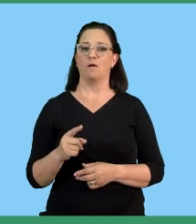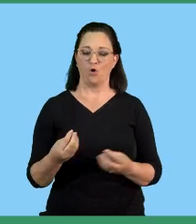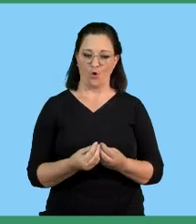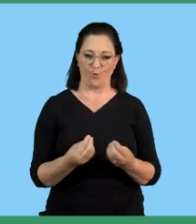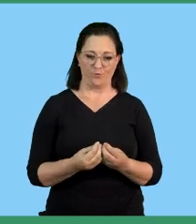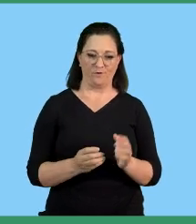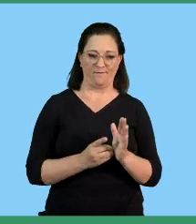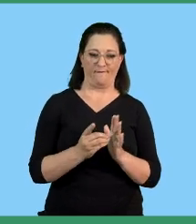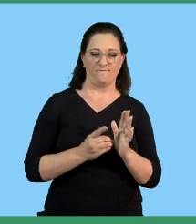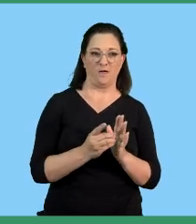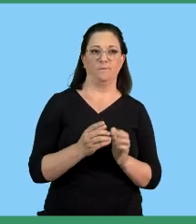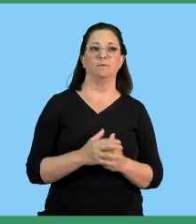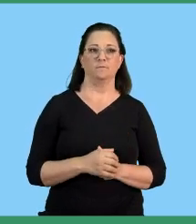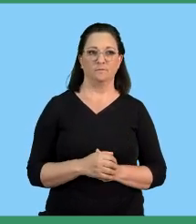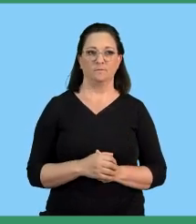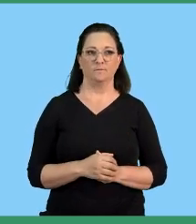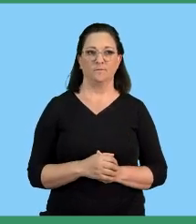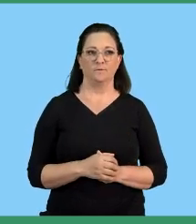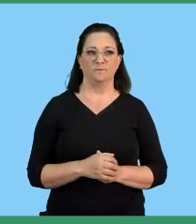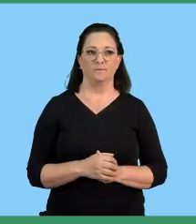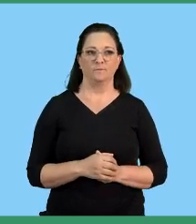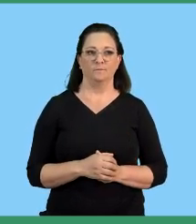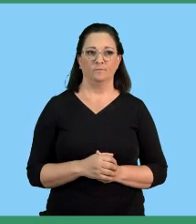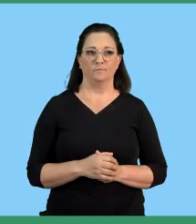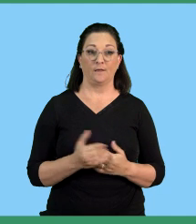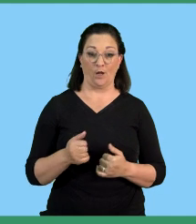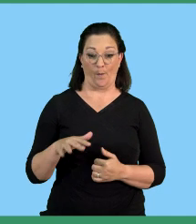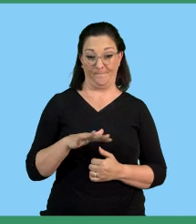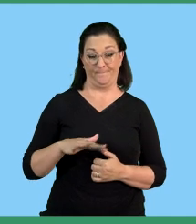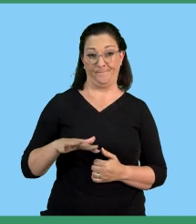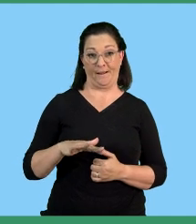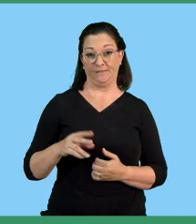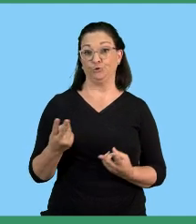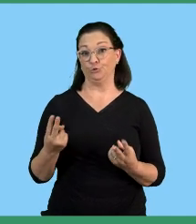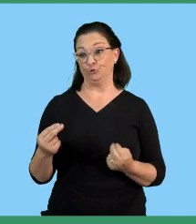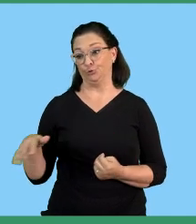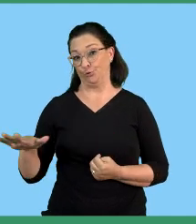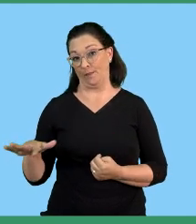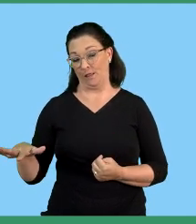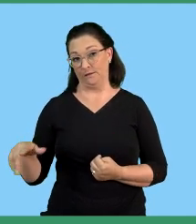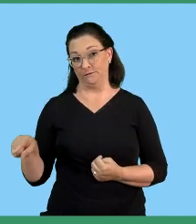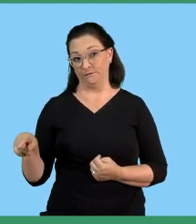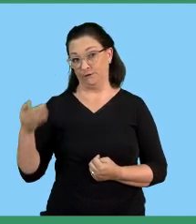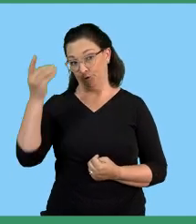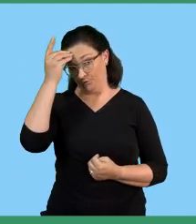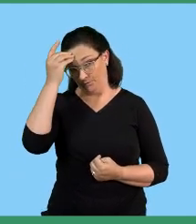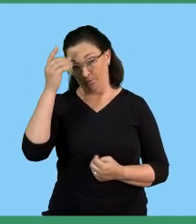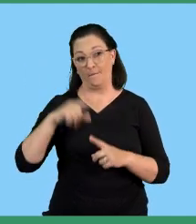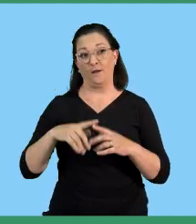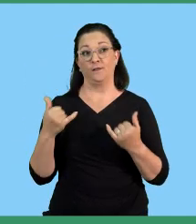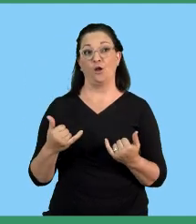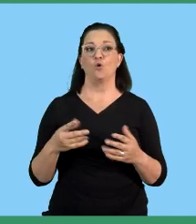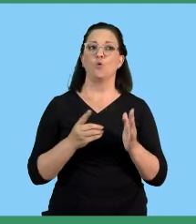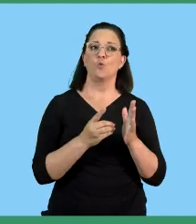Product development. So here, like I said, here we're talking about a place or a new place. So here with the